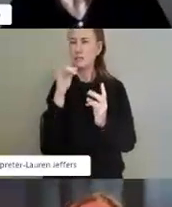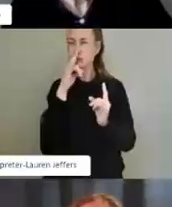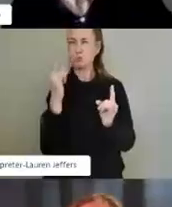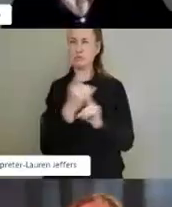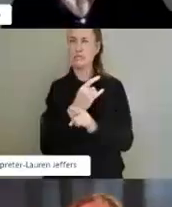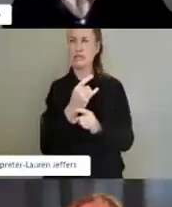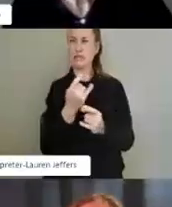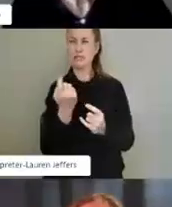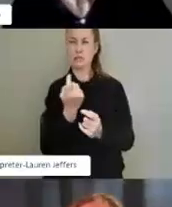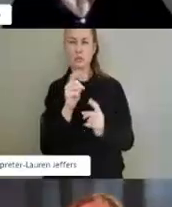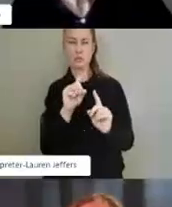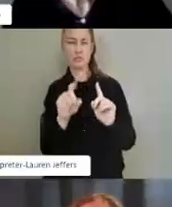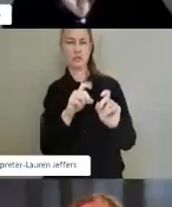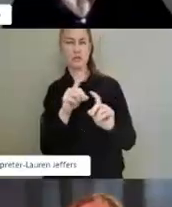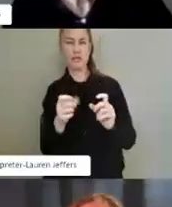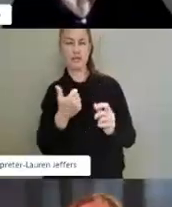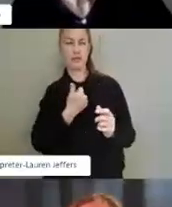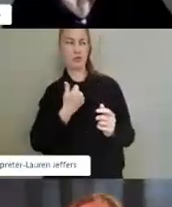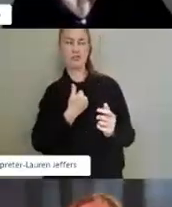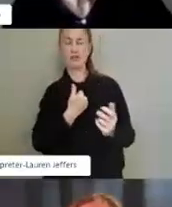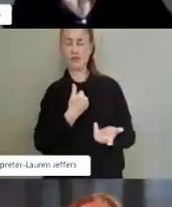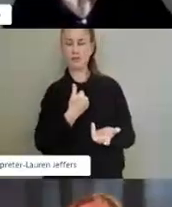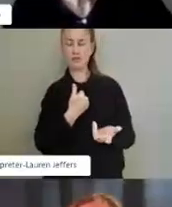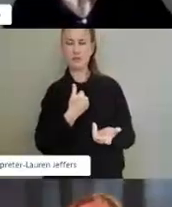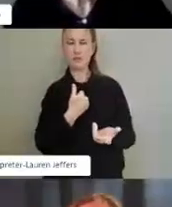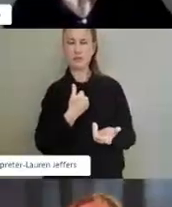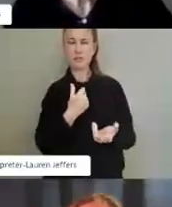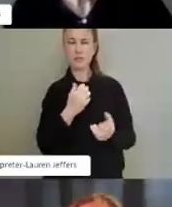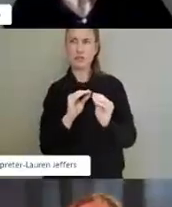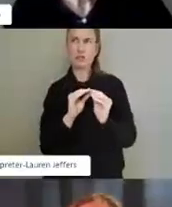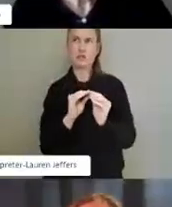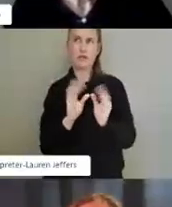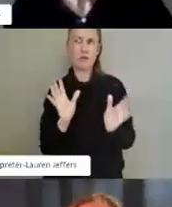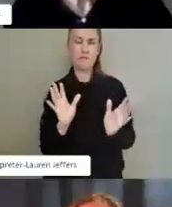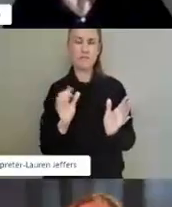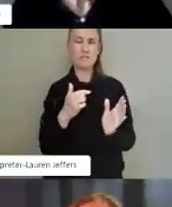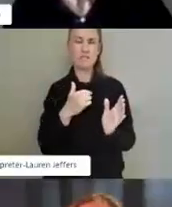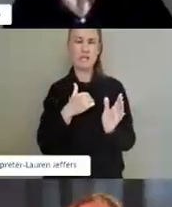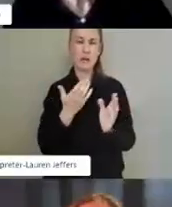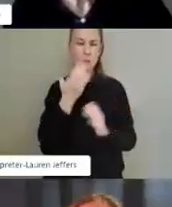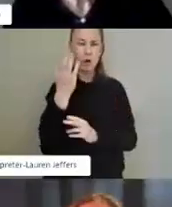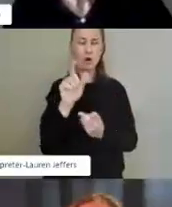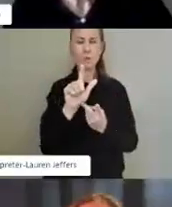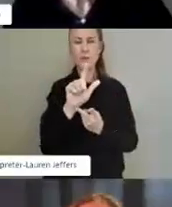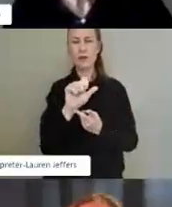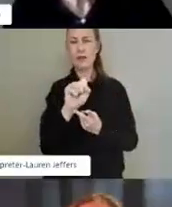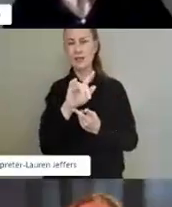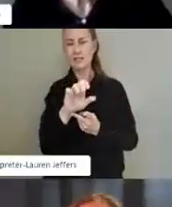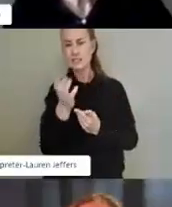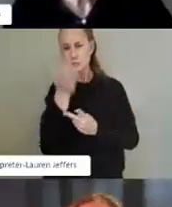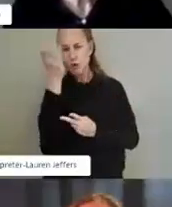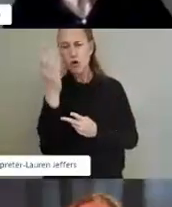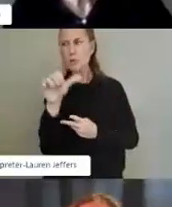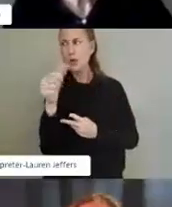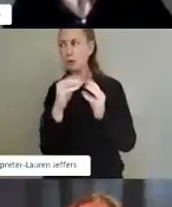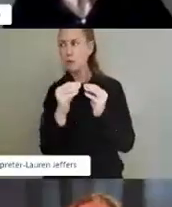just surveying ourselves when there's obviously, I brought it up, Leslie brought it up, it's been brought up at other meetings that we